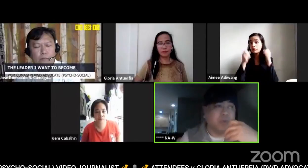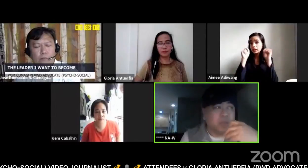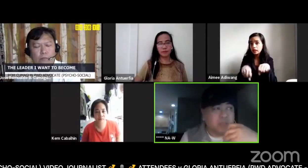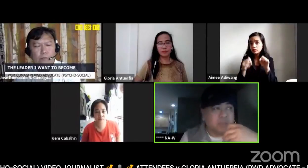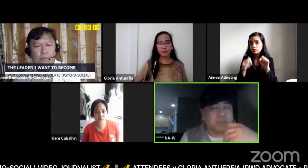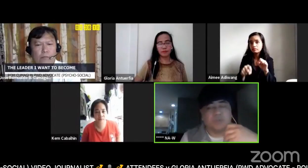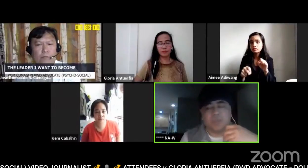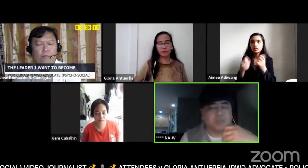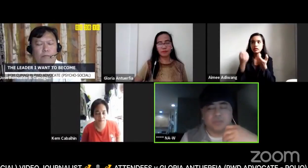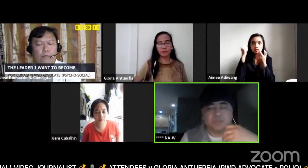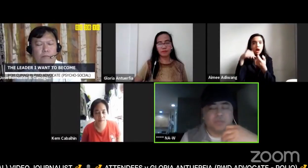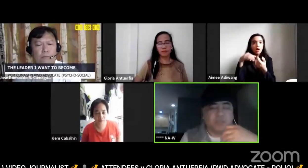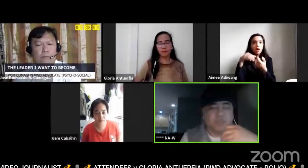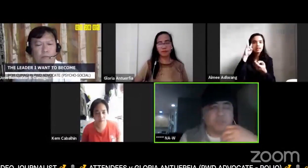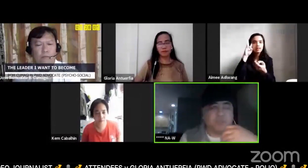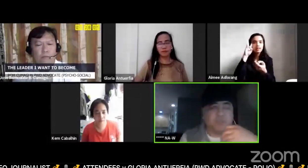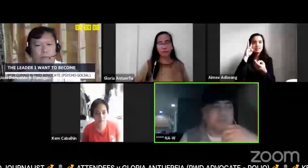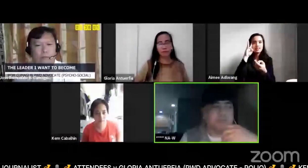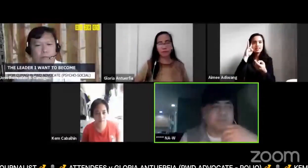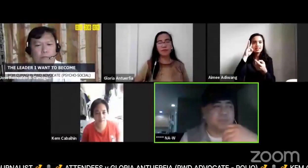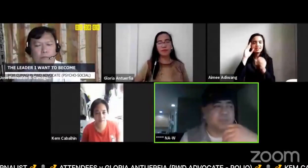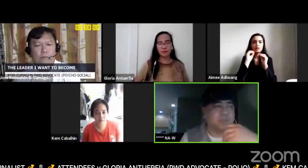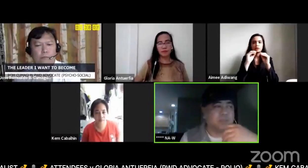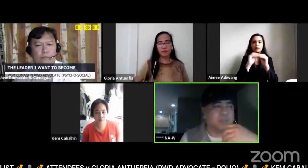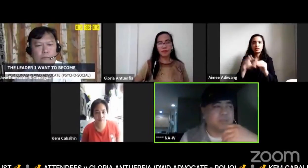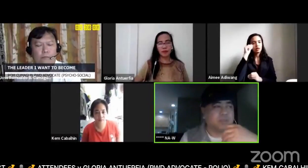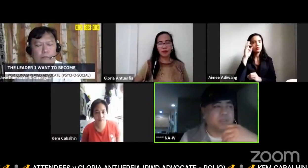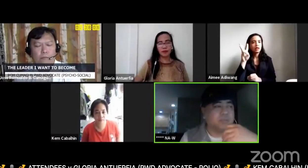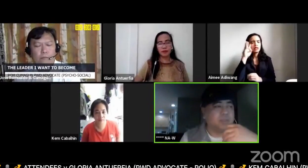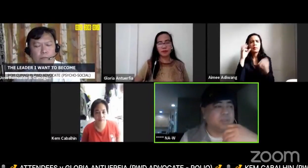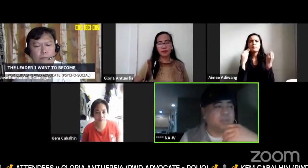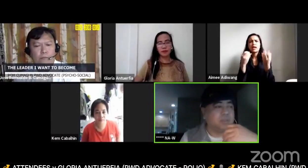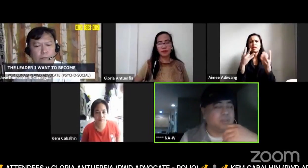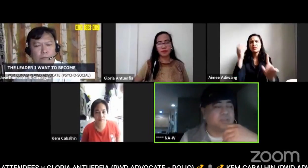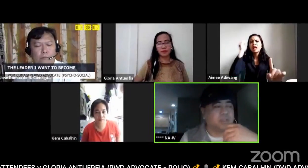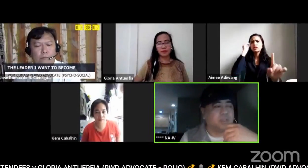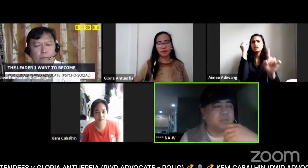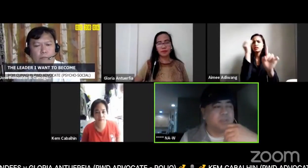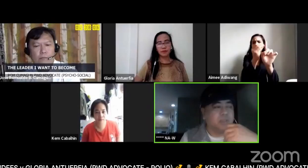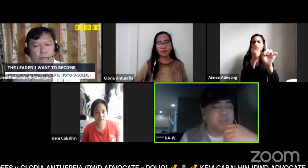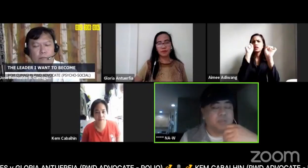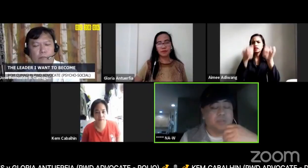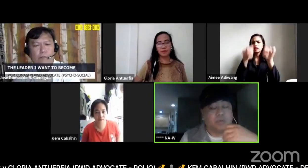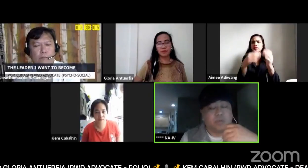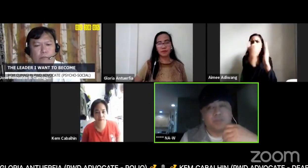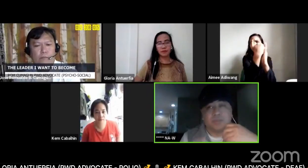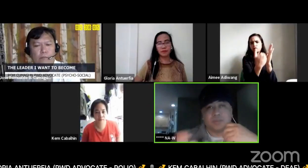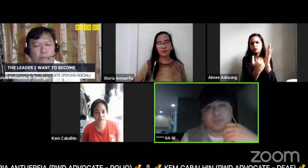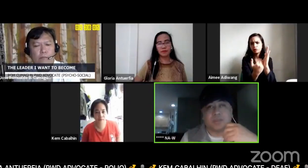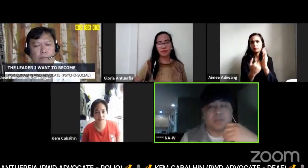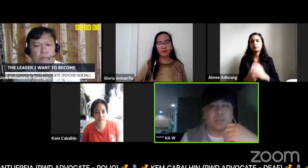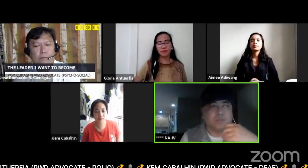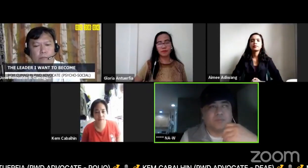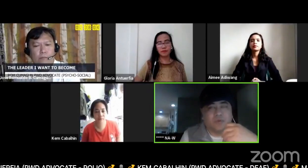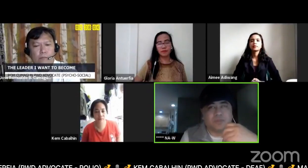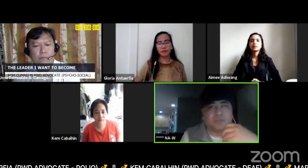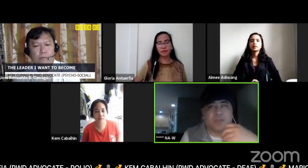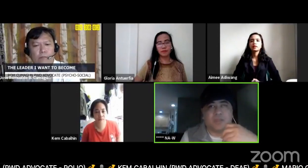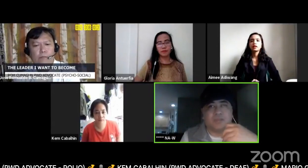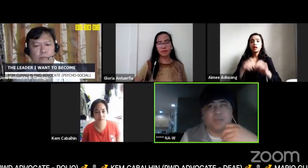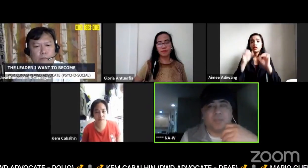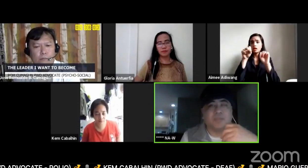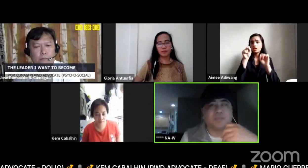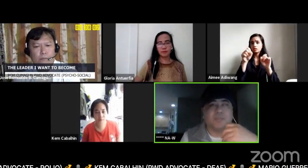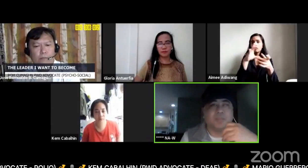raising awareness. It could be, and then there's so many objectives that can be listed down. The question is, of